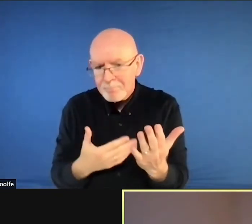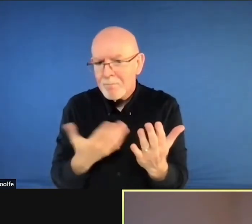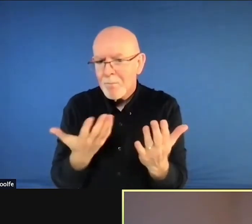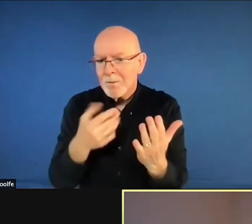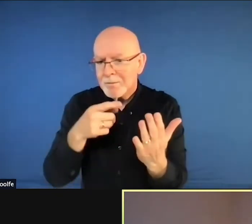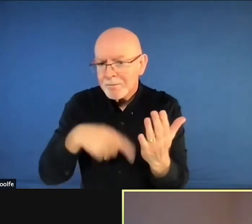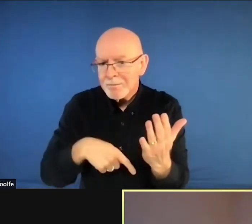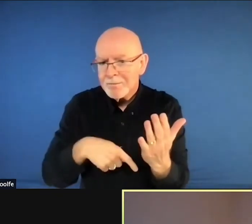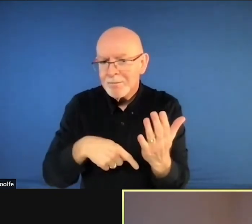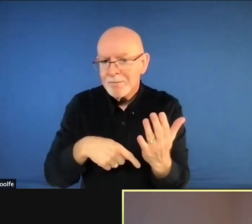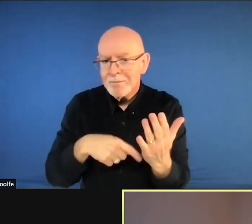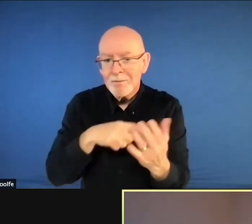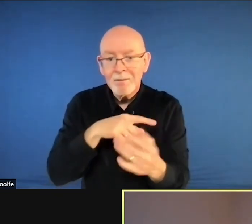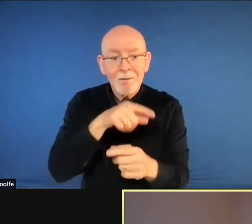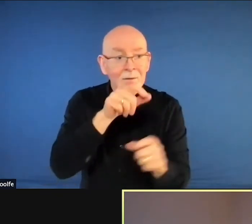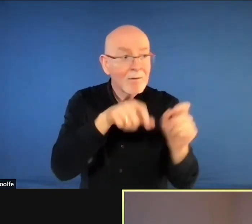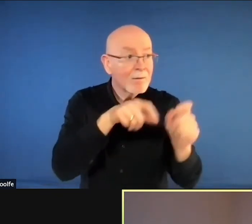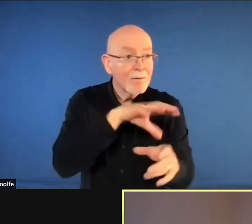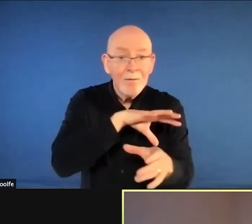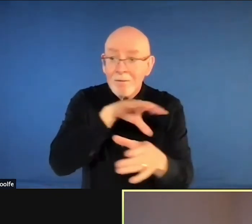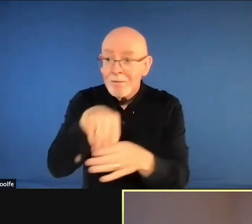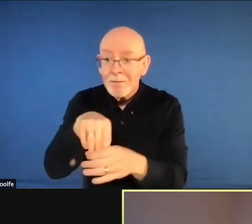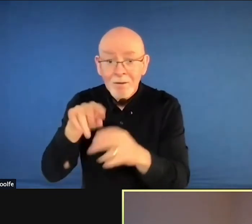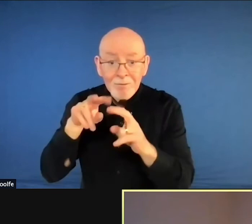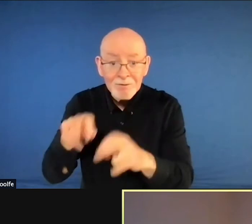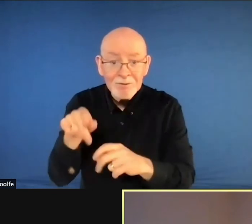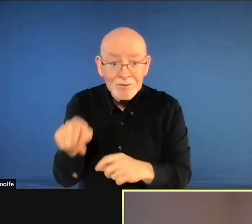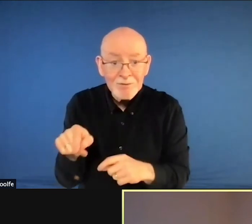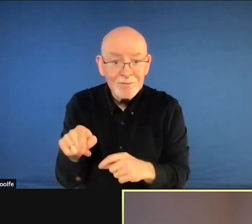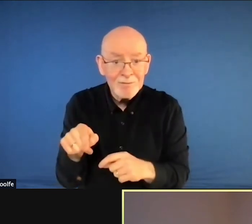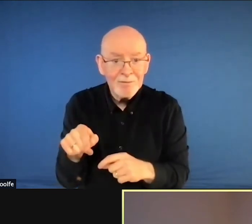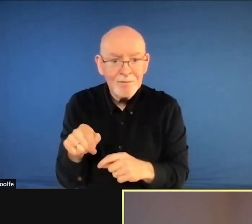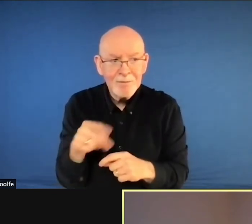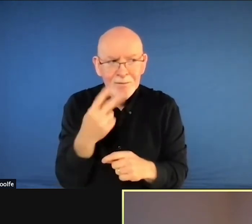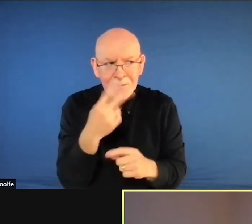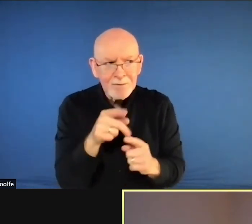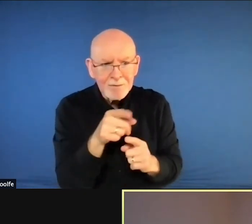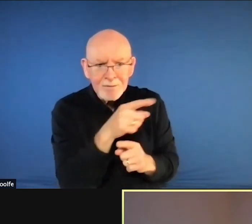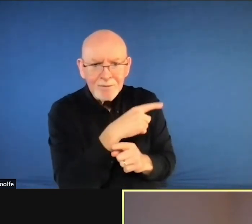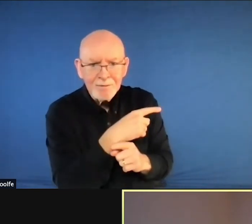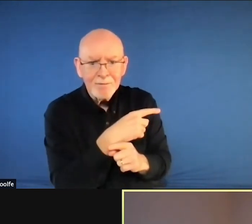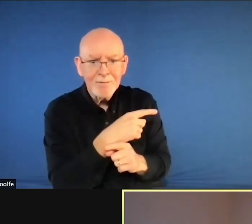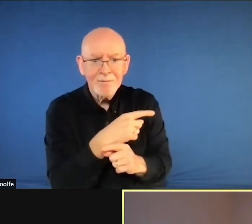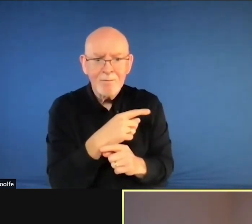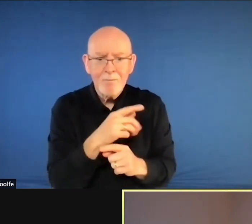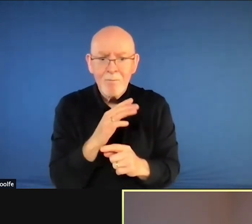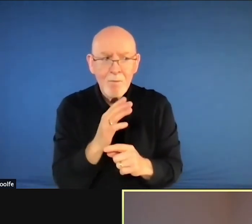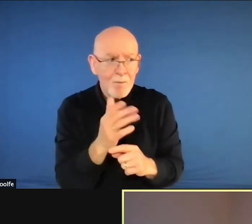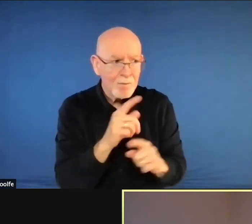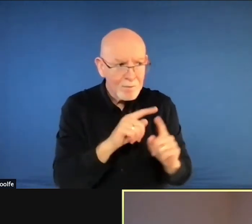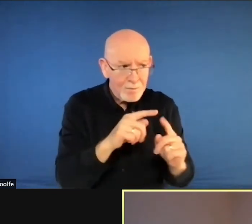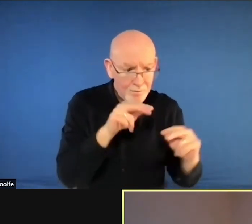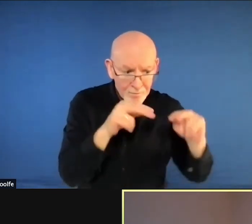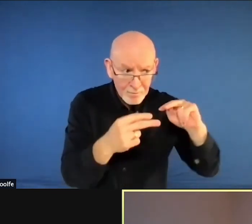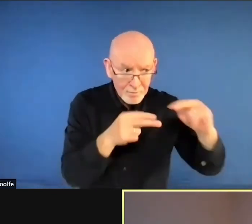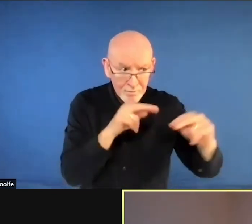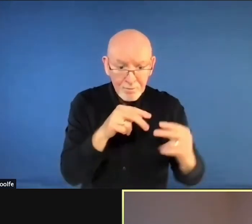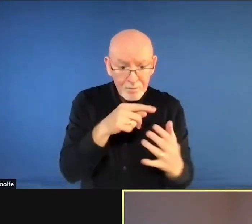that all of the aspects, again, I can stress enough, the methodology is very important.